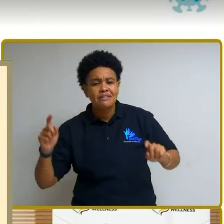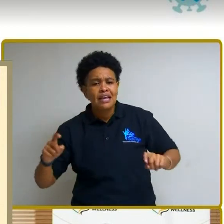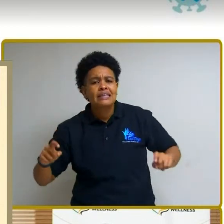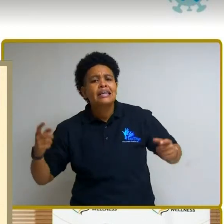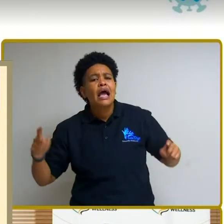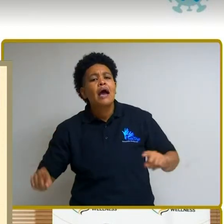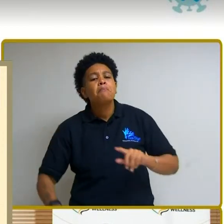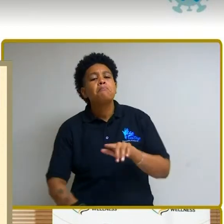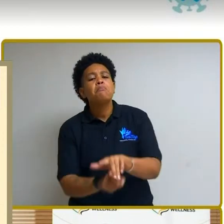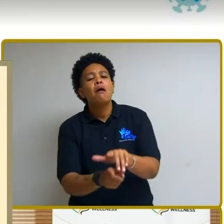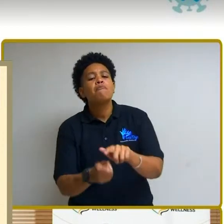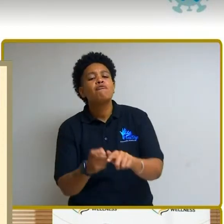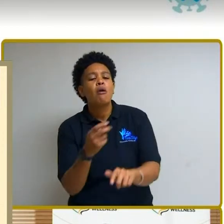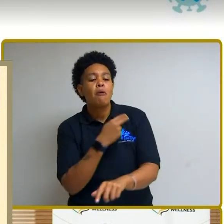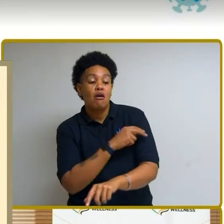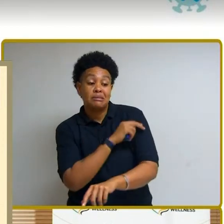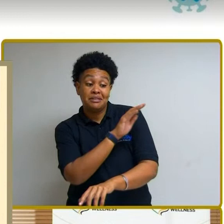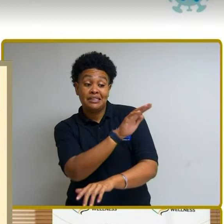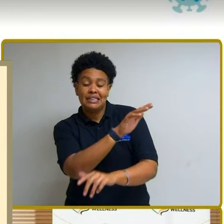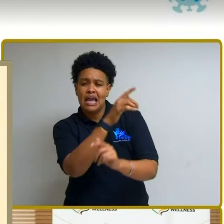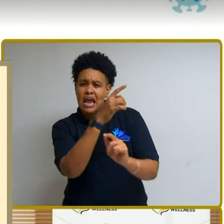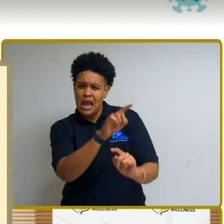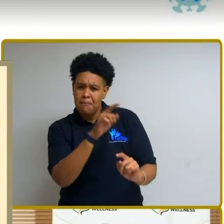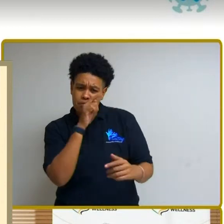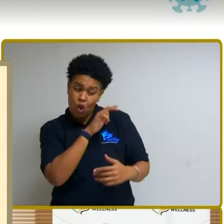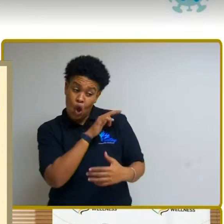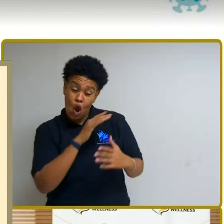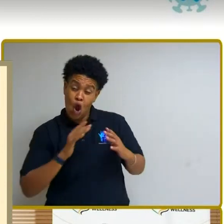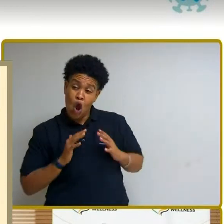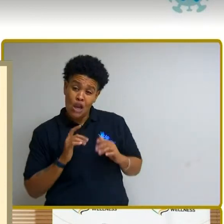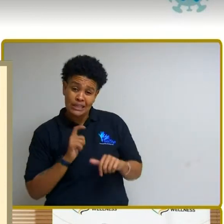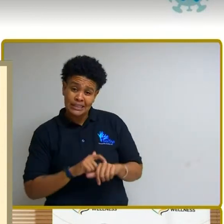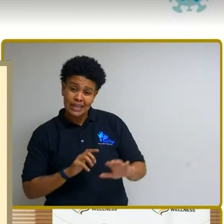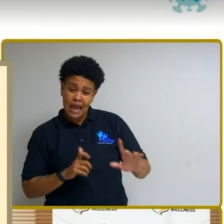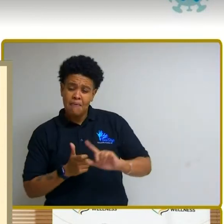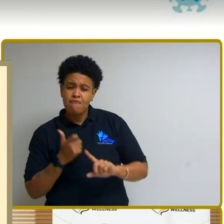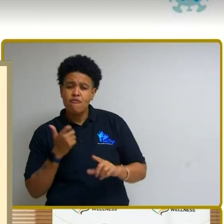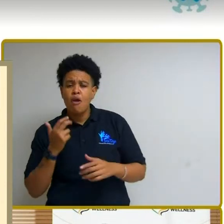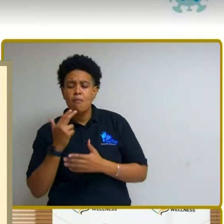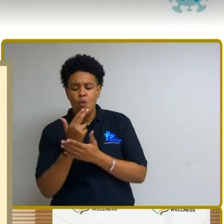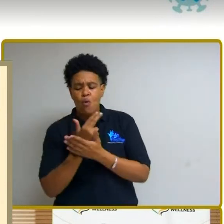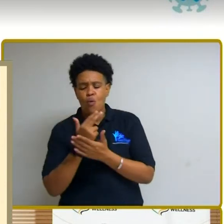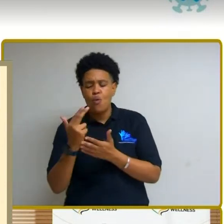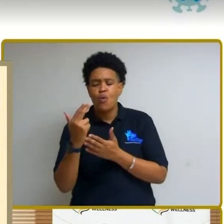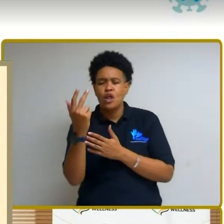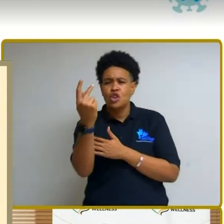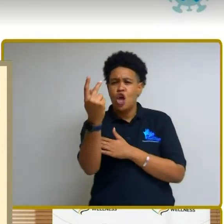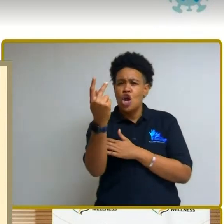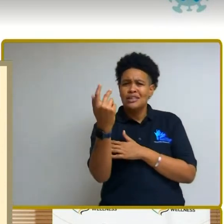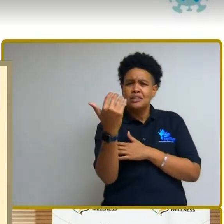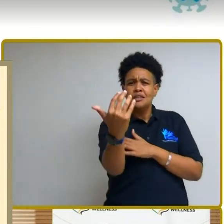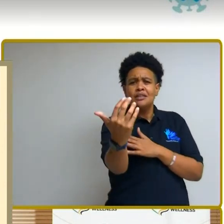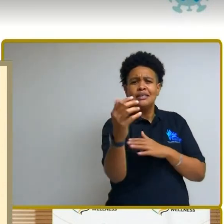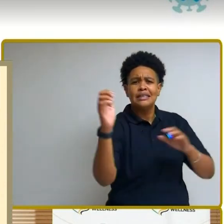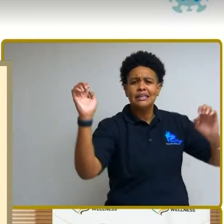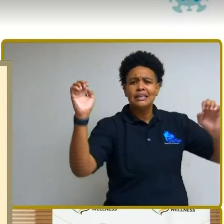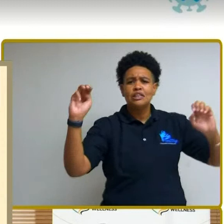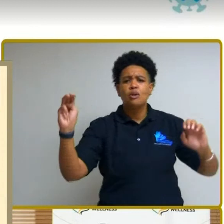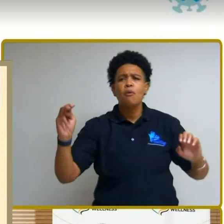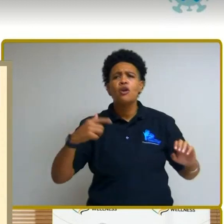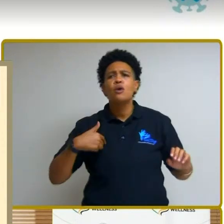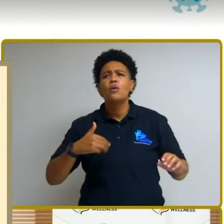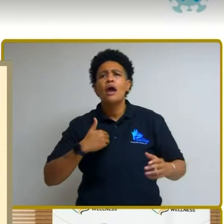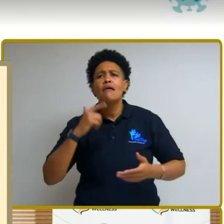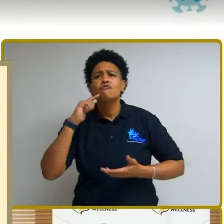that is coming out of the hospital, the holiday season. From Holy Thursday until Easter Monday, we would